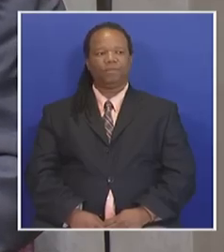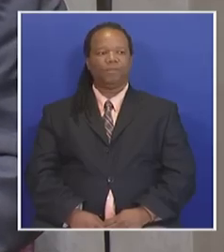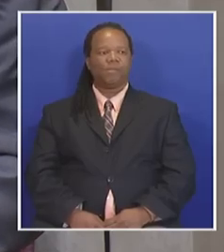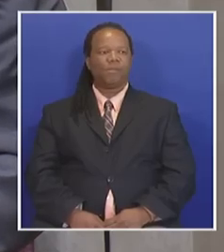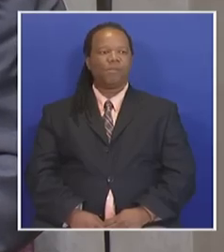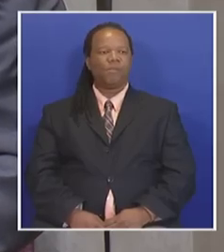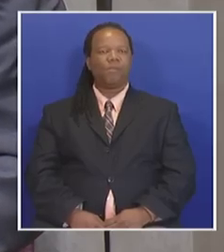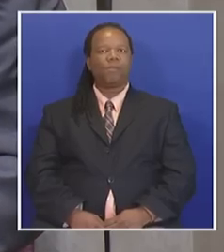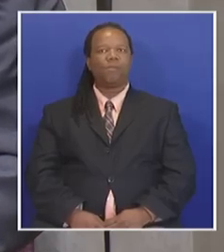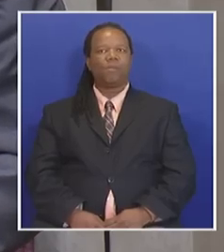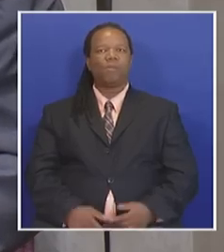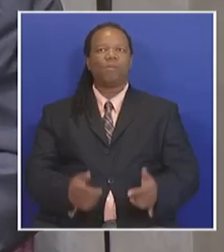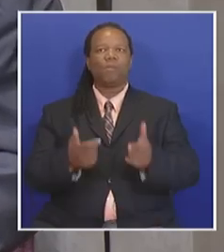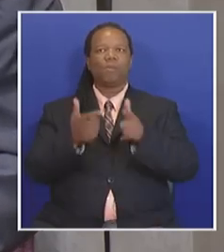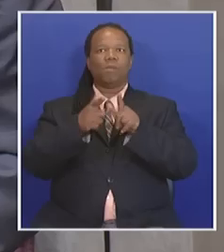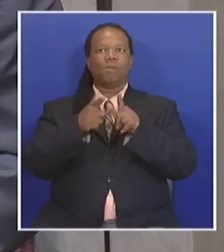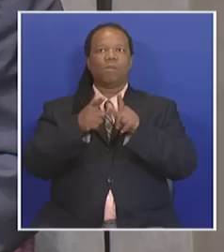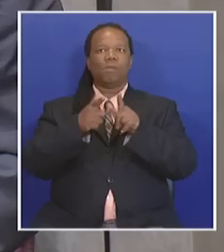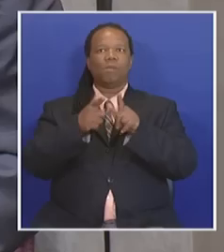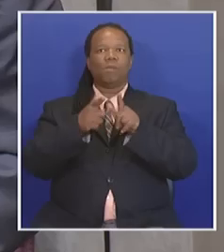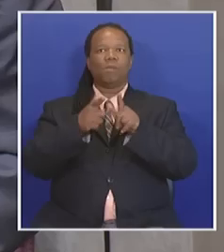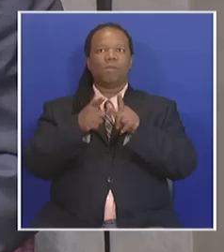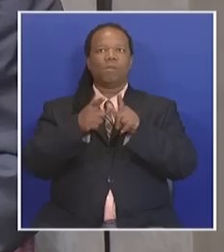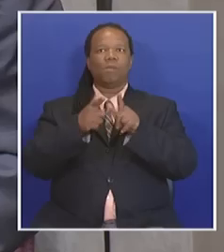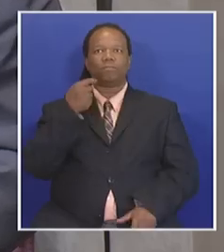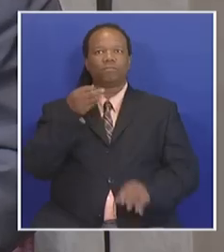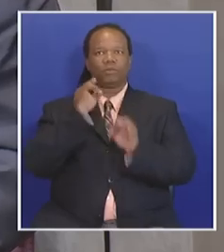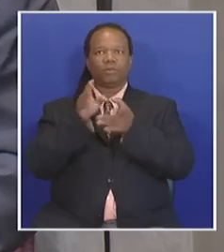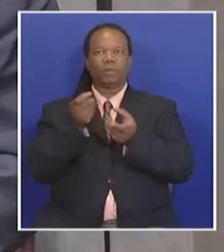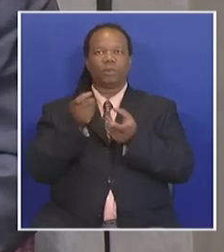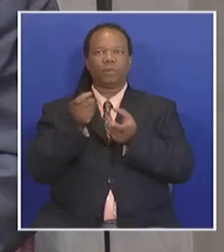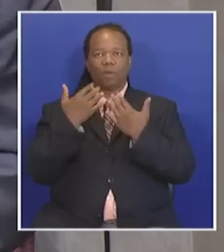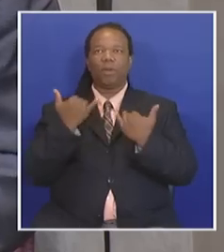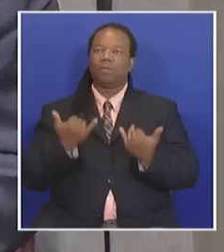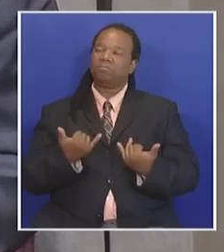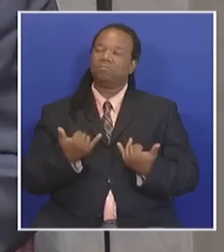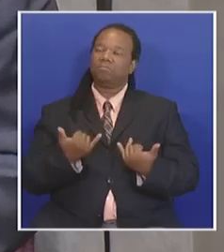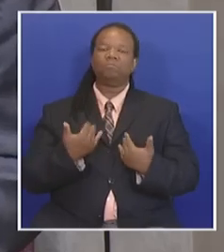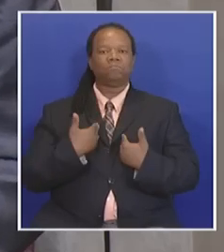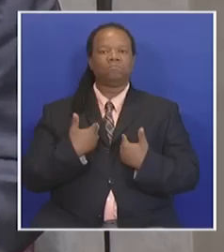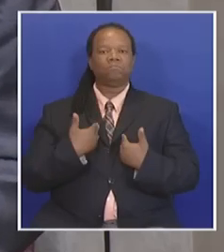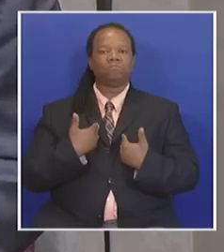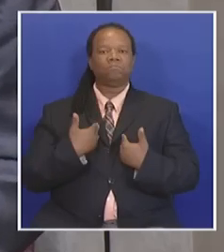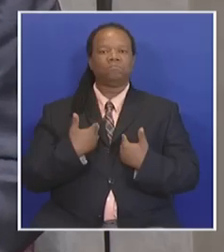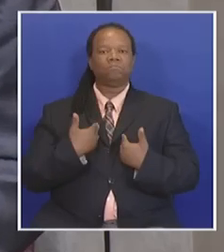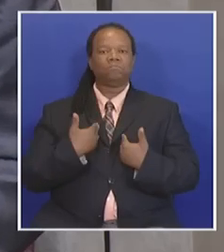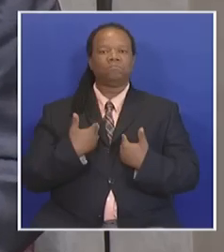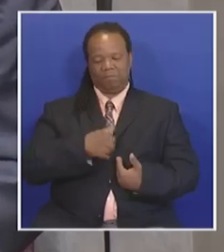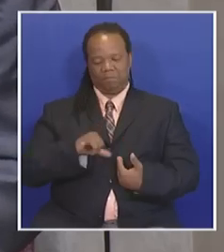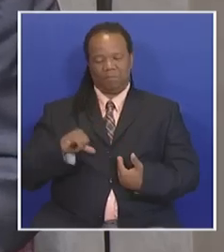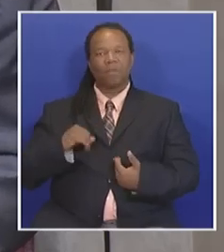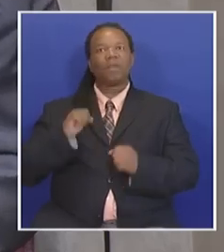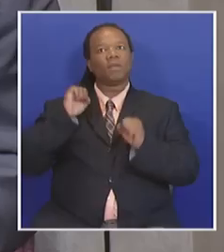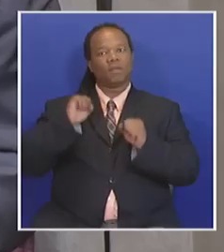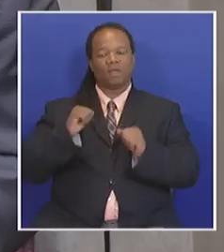non-racial, democratic South Africa, and to nourish the vision in my personal conduct. I acknowledge that apartheid was an